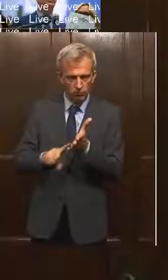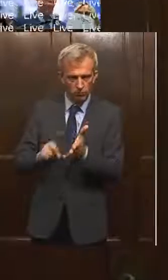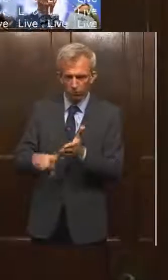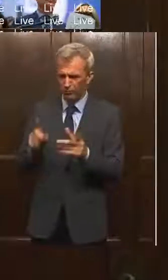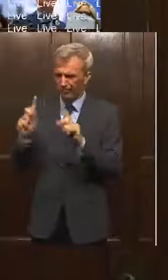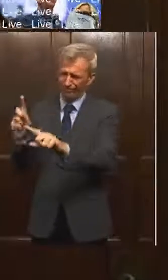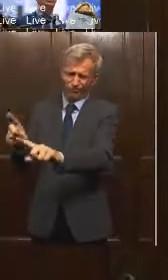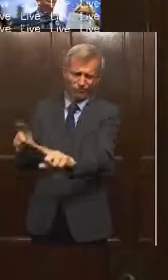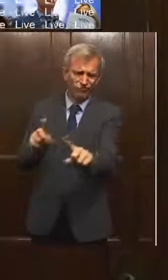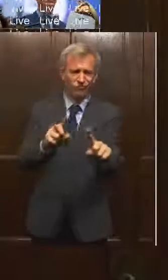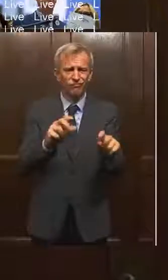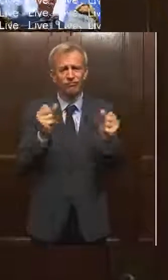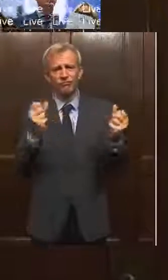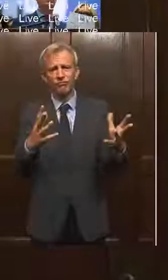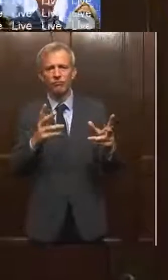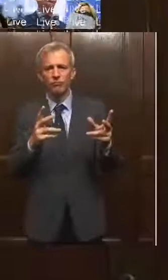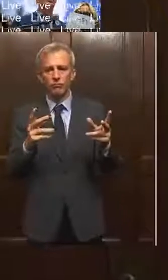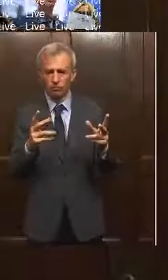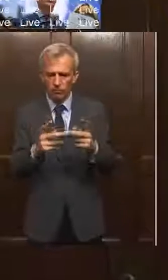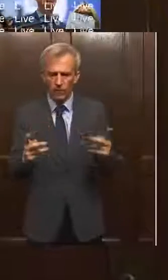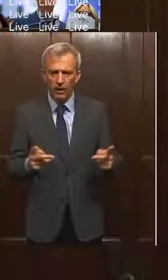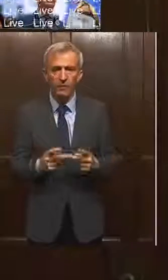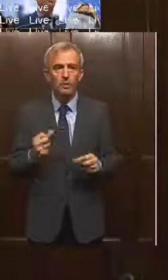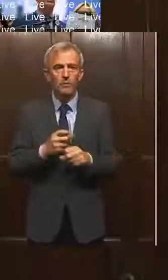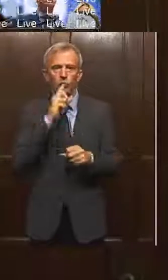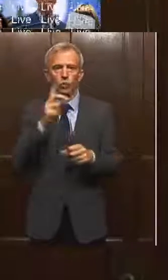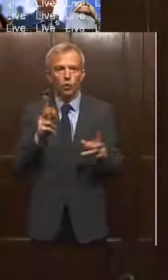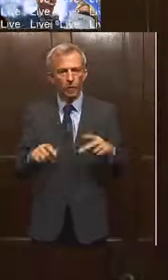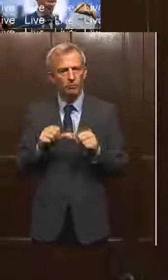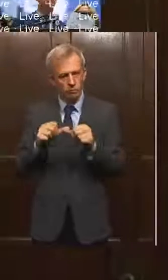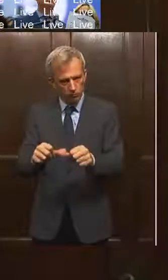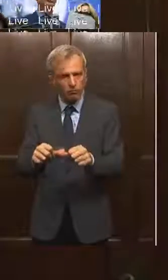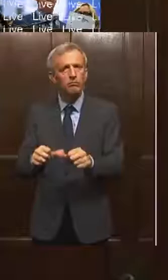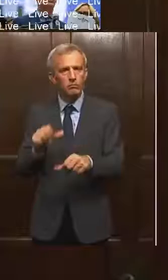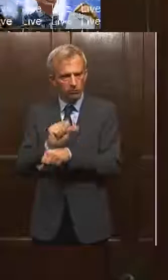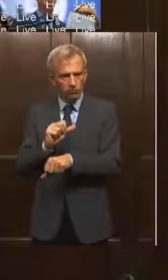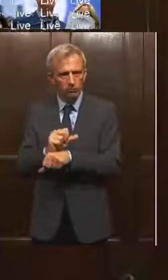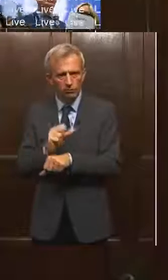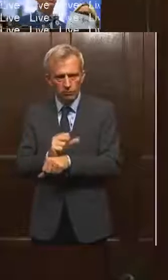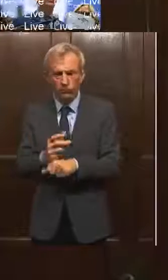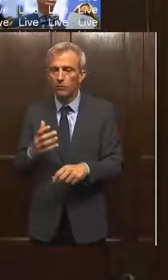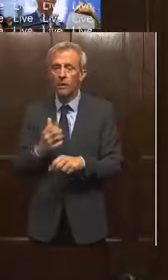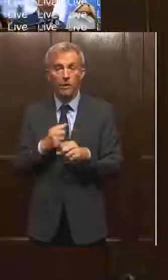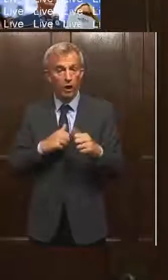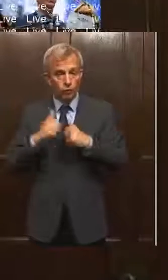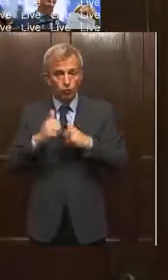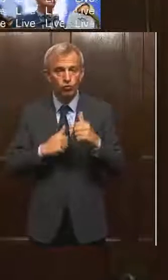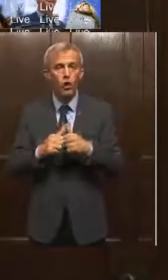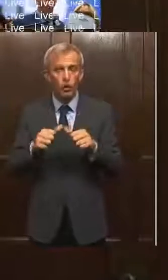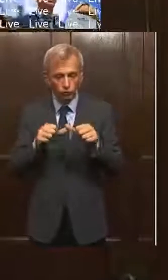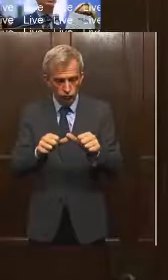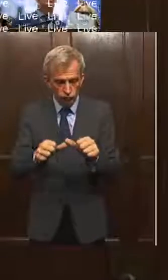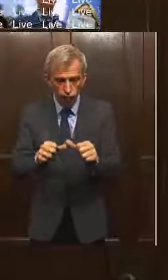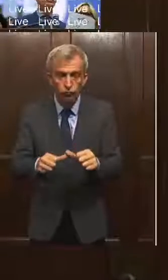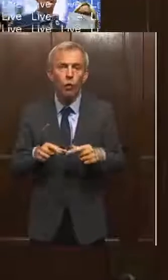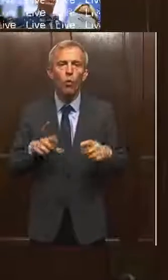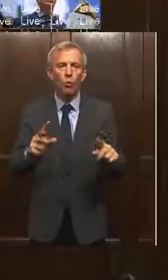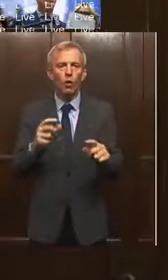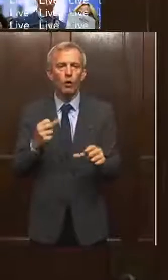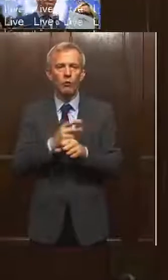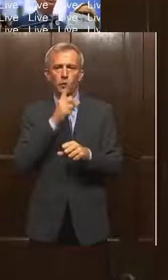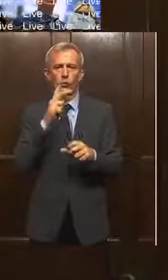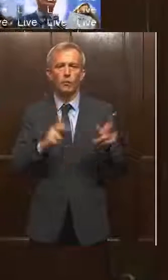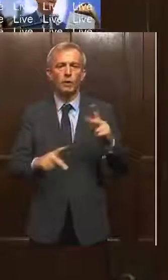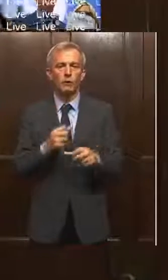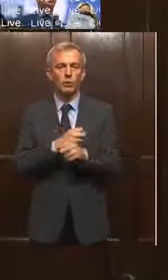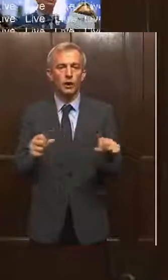sites, and were able to keep people's livelihood going, keep critical infrastructure moving while we kept people safe.